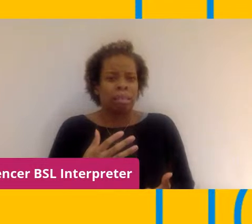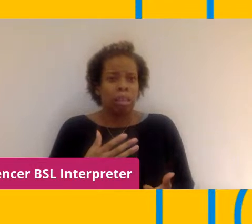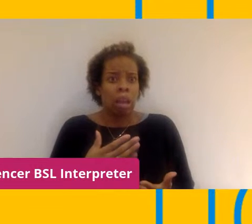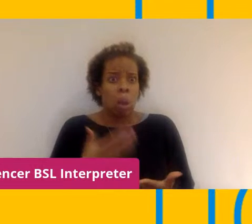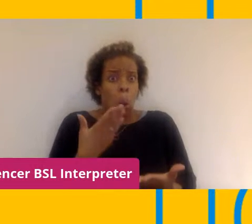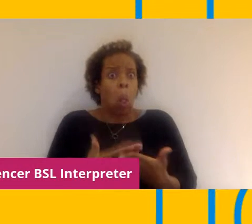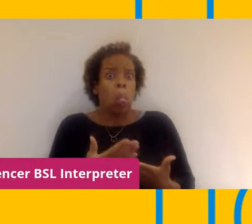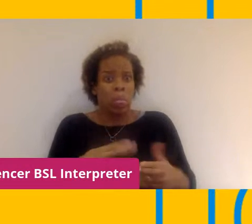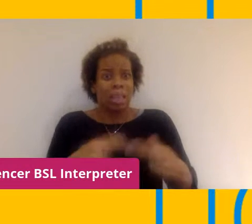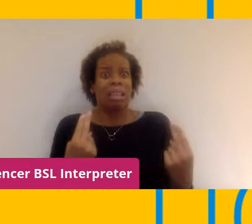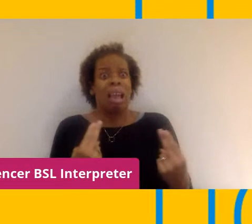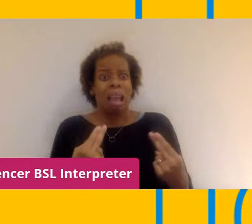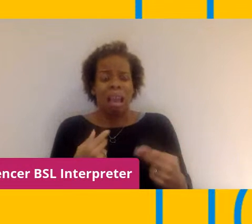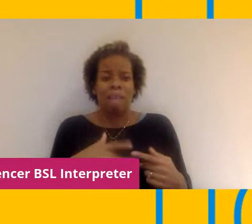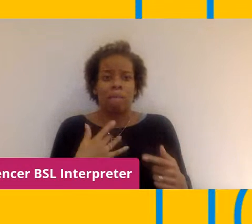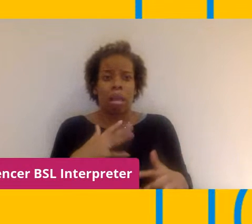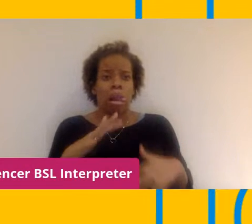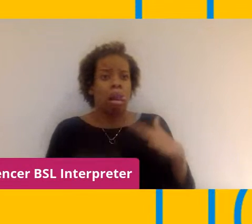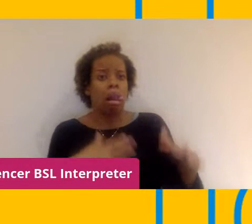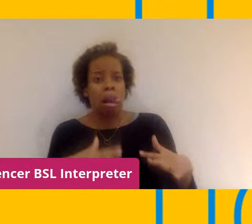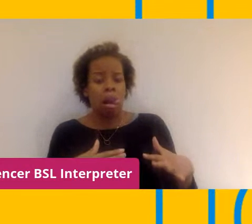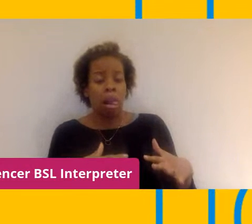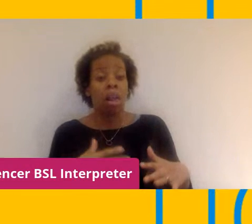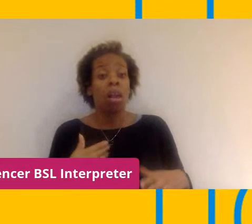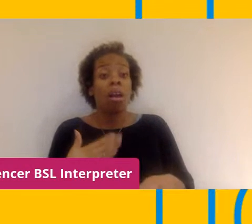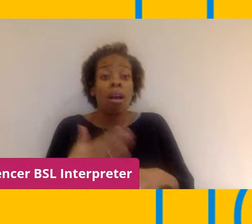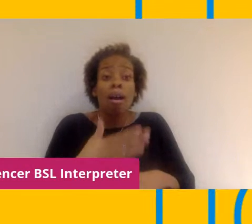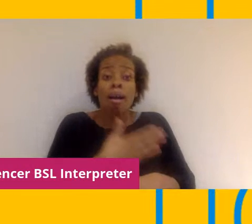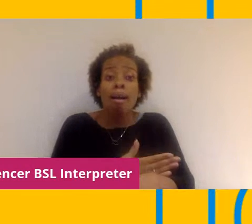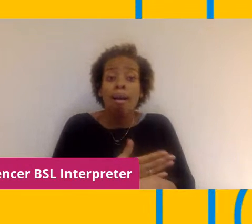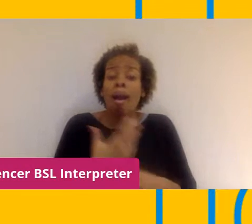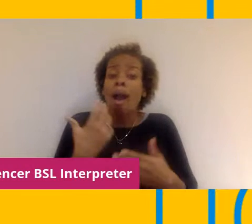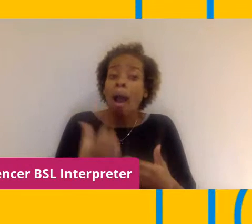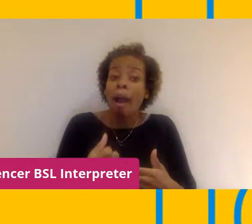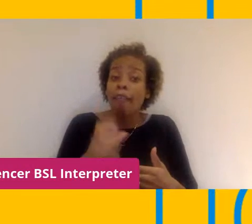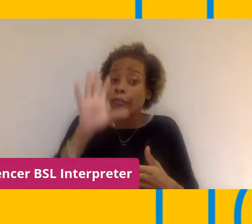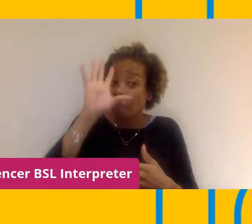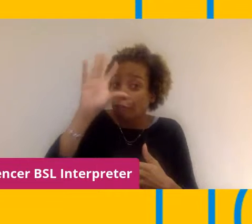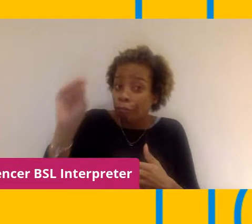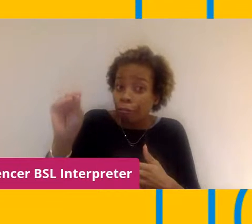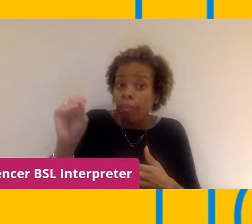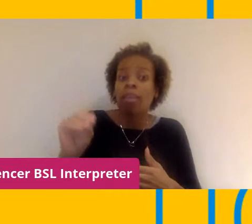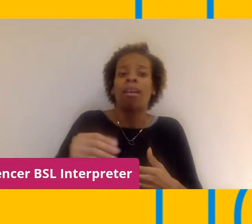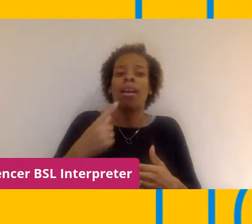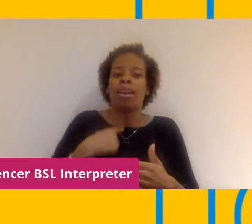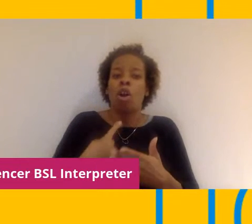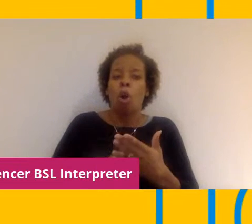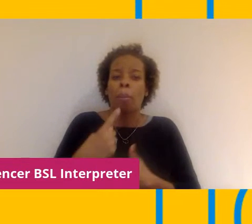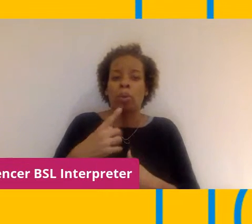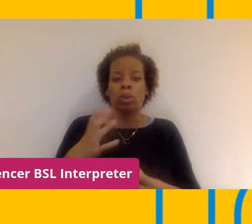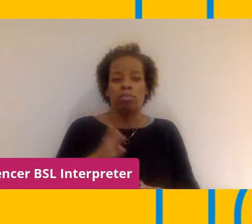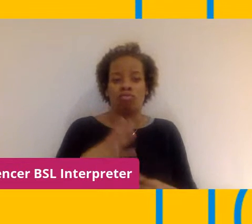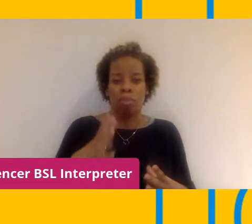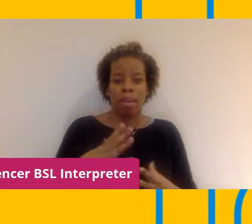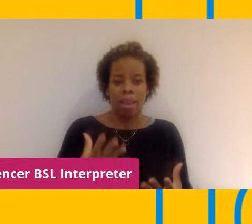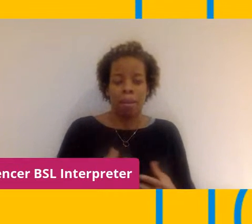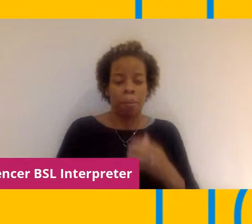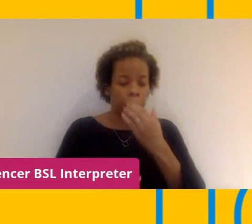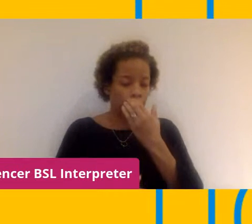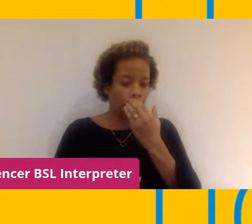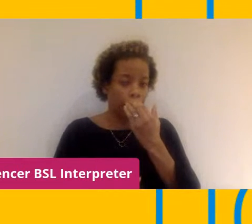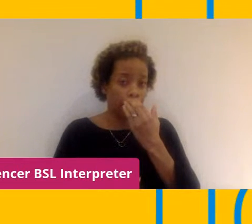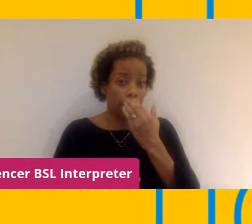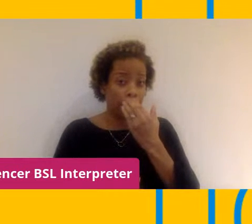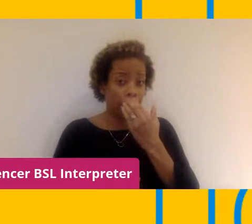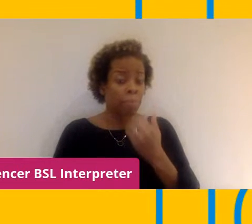and so it just gives people a little bit more opportunity to do that. And what we found is that they have proved